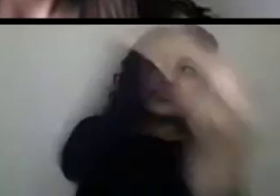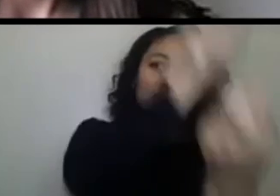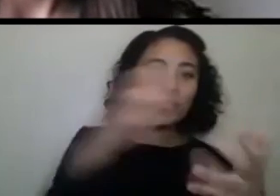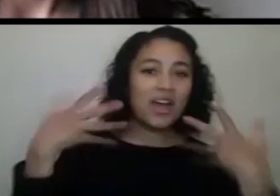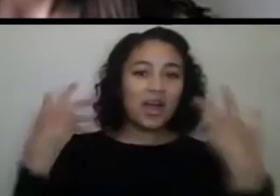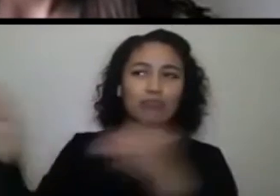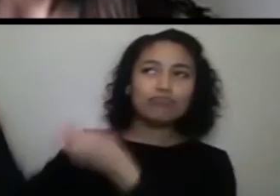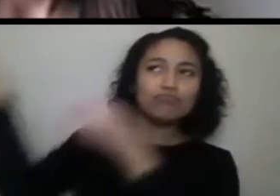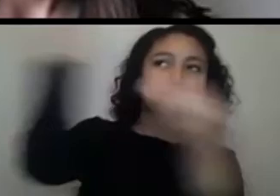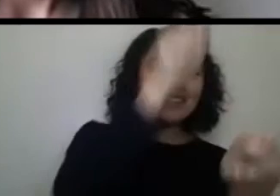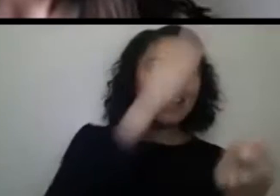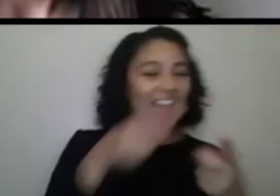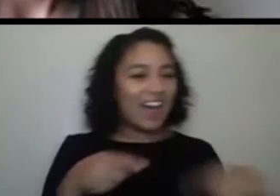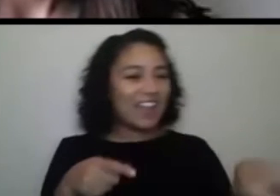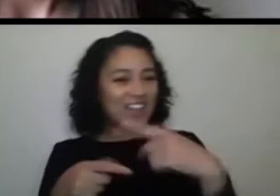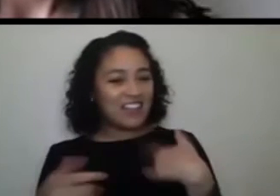her